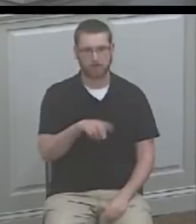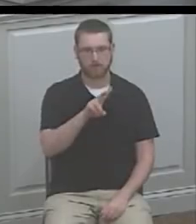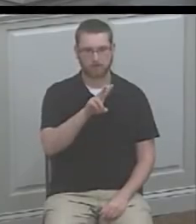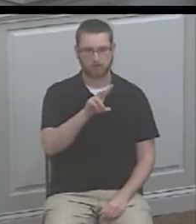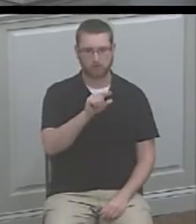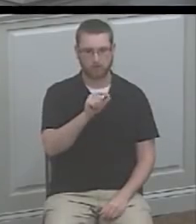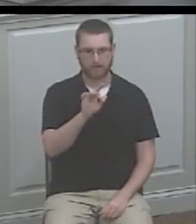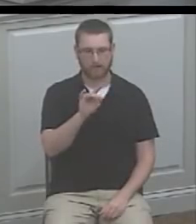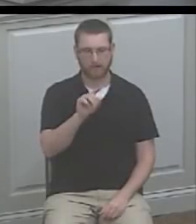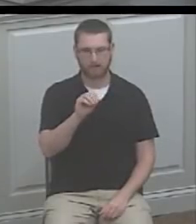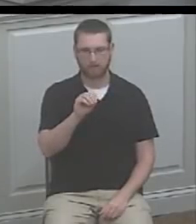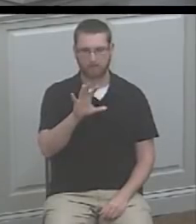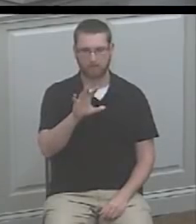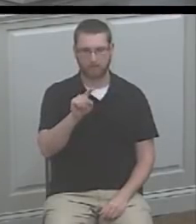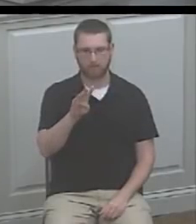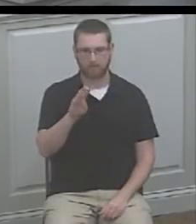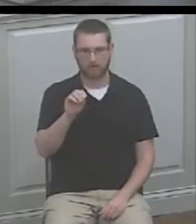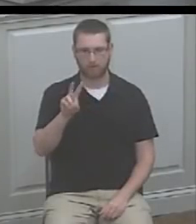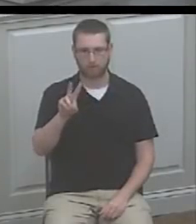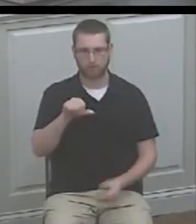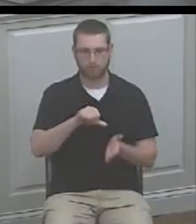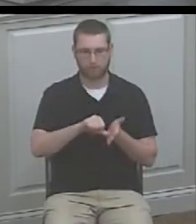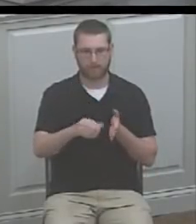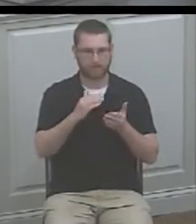2018-05-14-02. This is a paving list. Continue, Mr. Coffey.